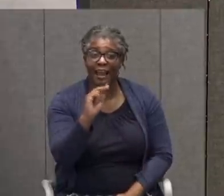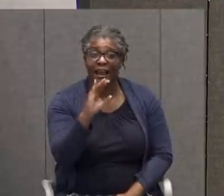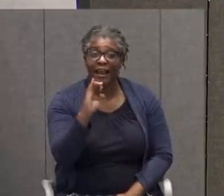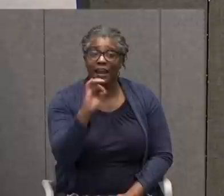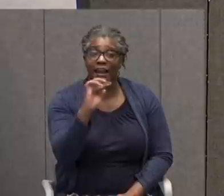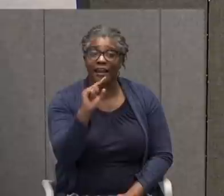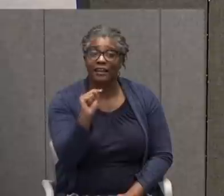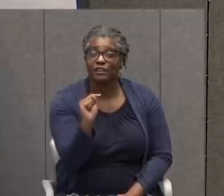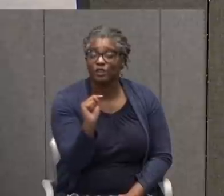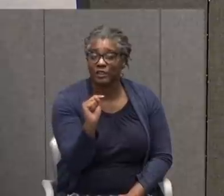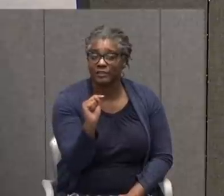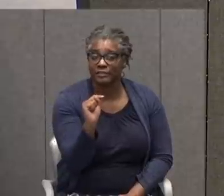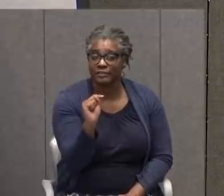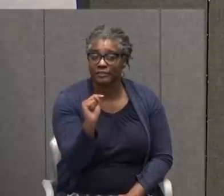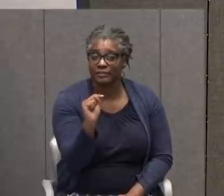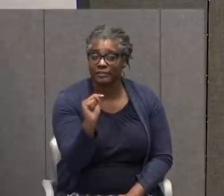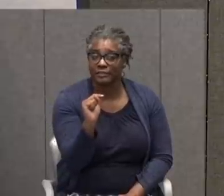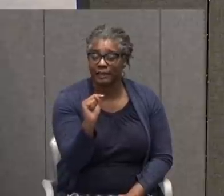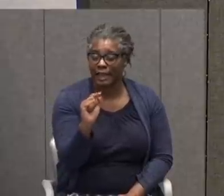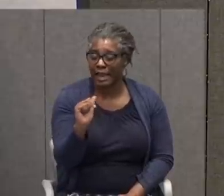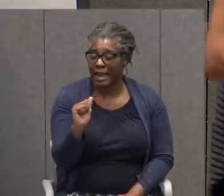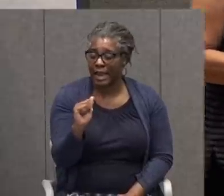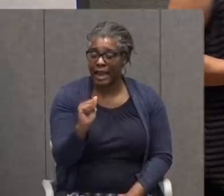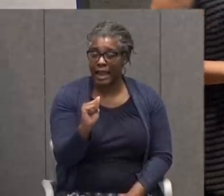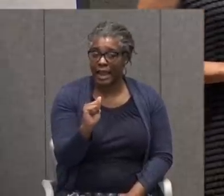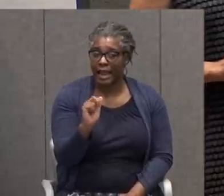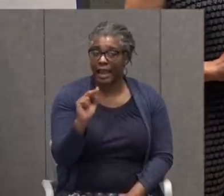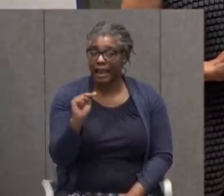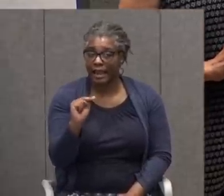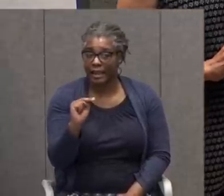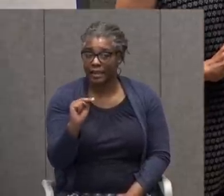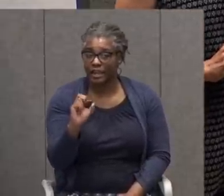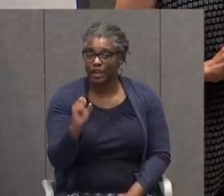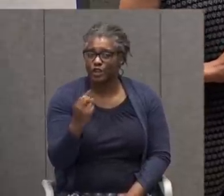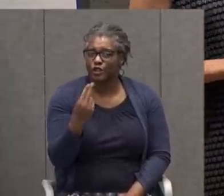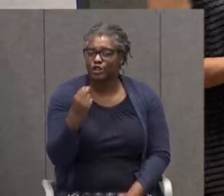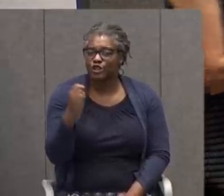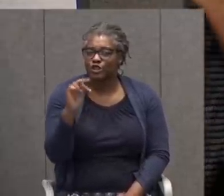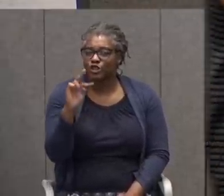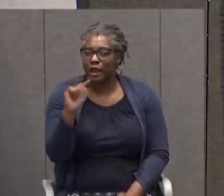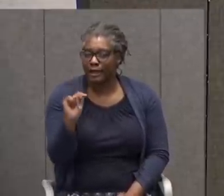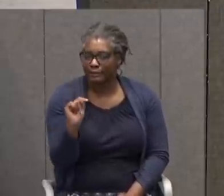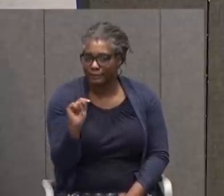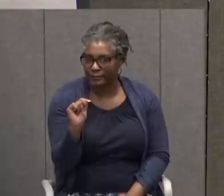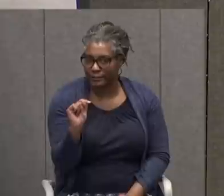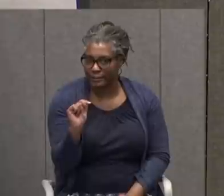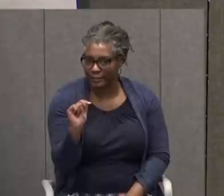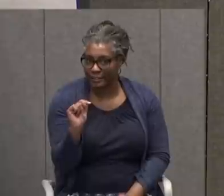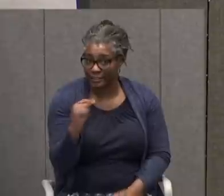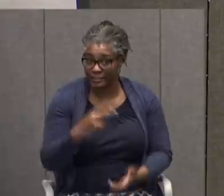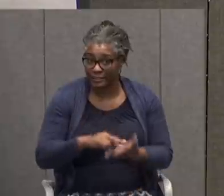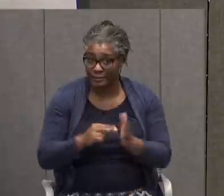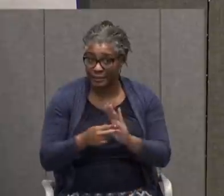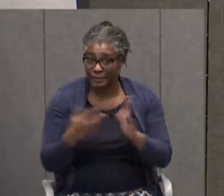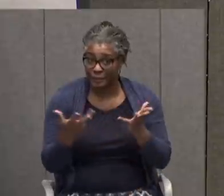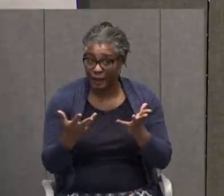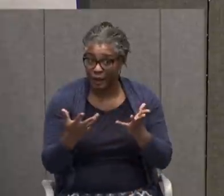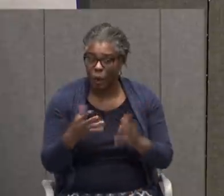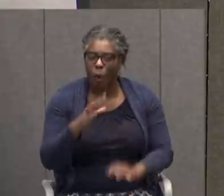we say that. Ancient. That means old. Yeah, so old animals.